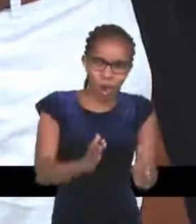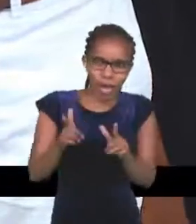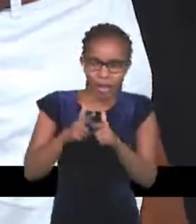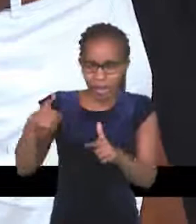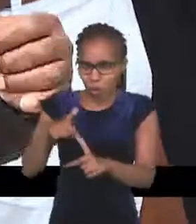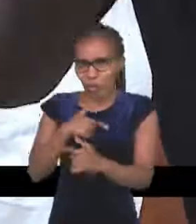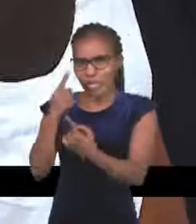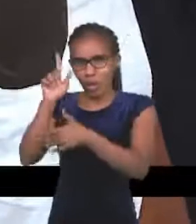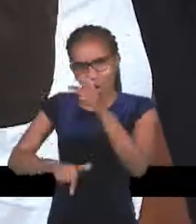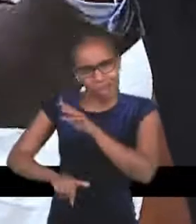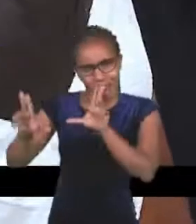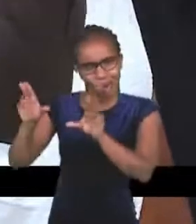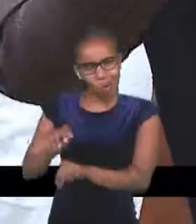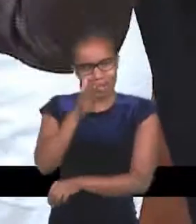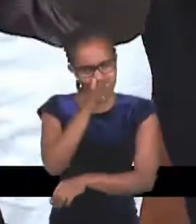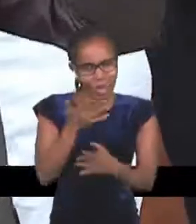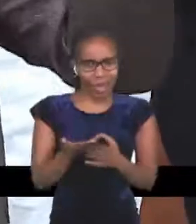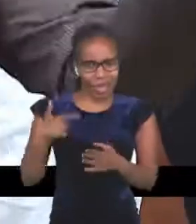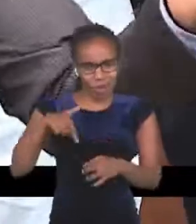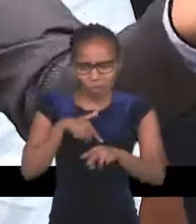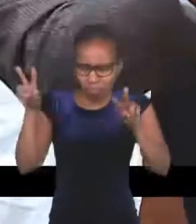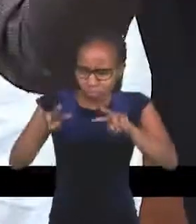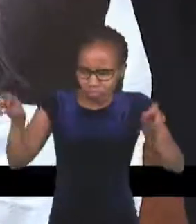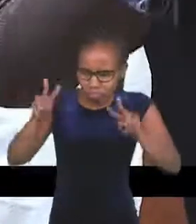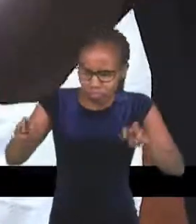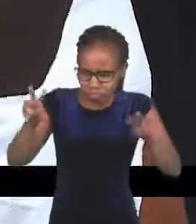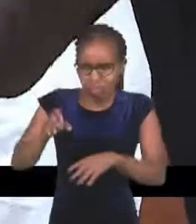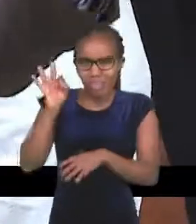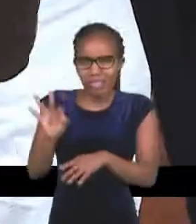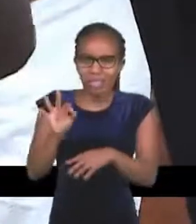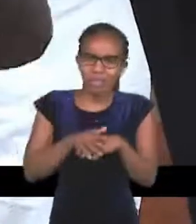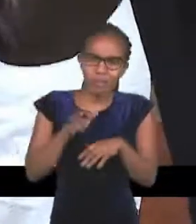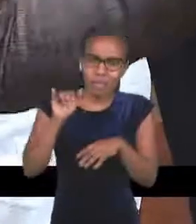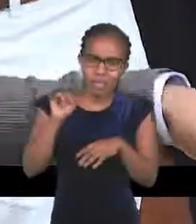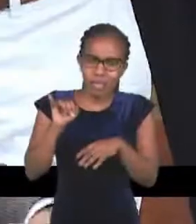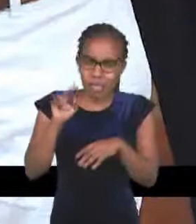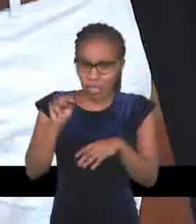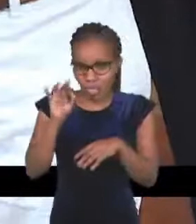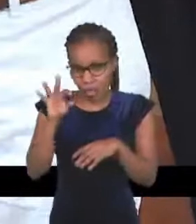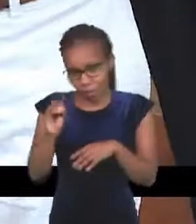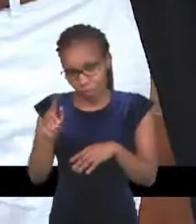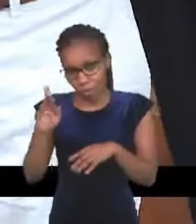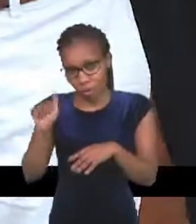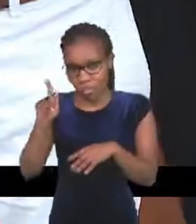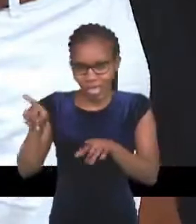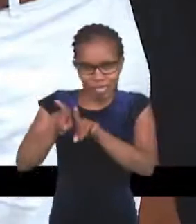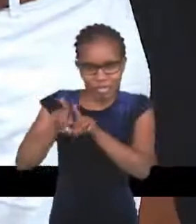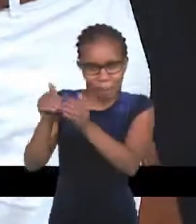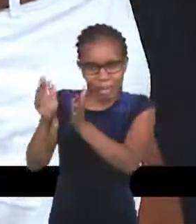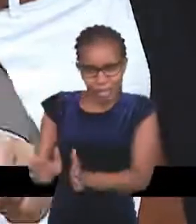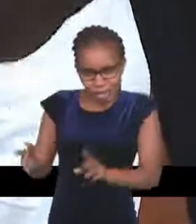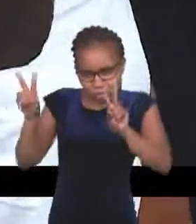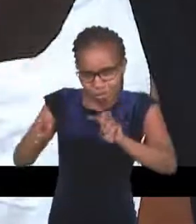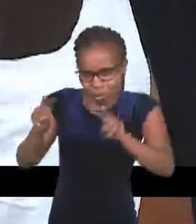tunasema hamna. Tumeweza kufanya survey zaidi ya 3 Infotrack, Kellen, na sisi kama viongozi pia tumeweza kufanya